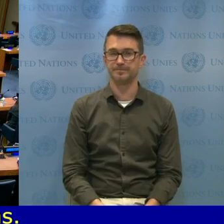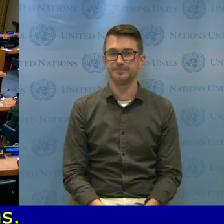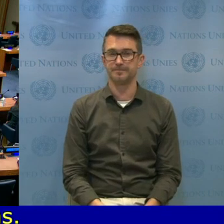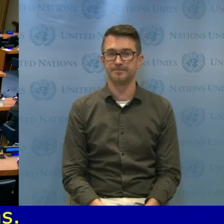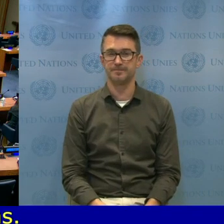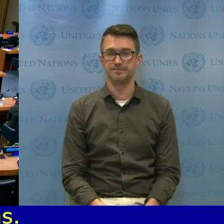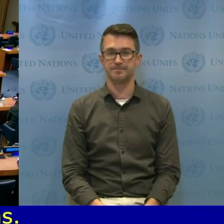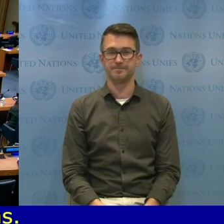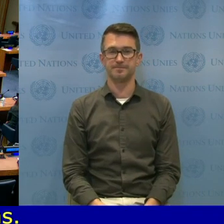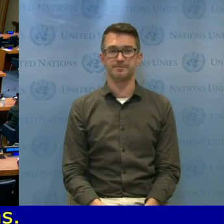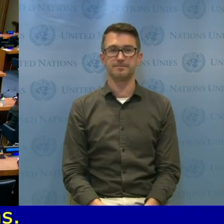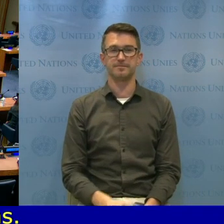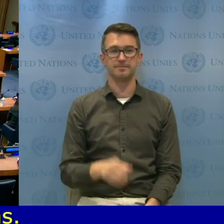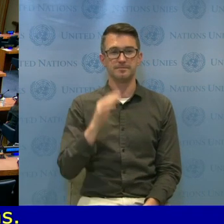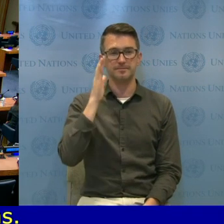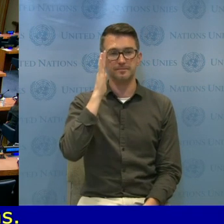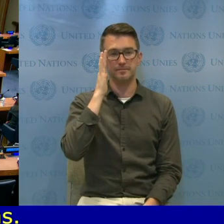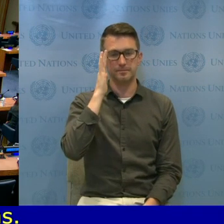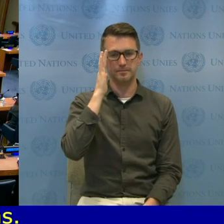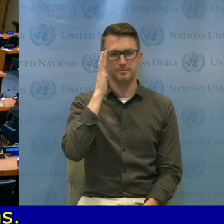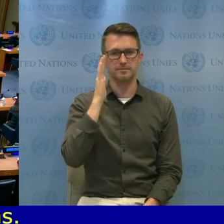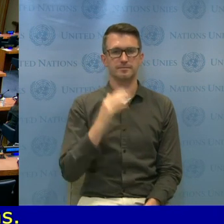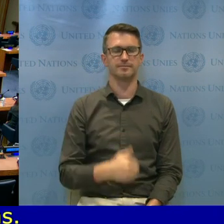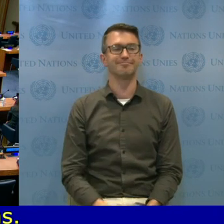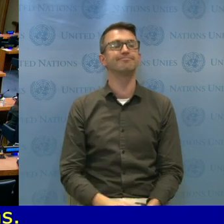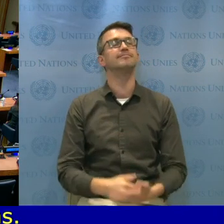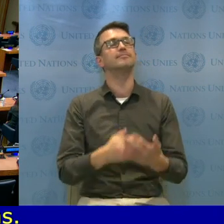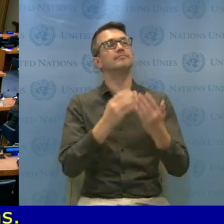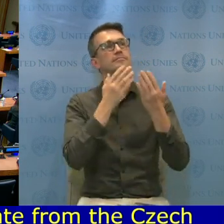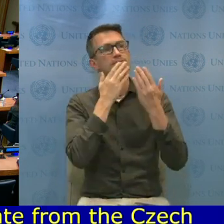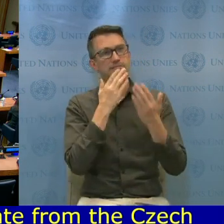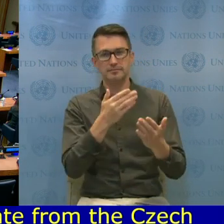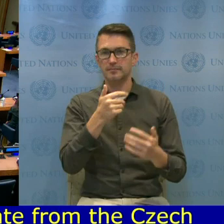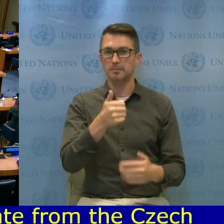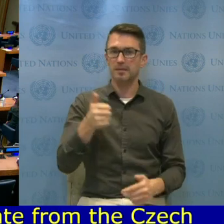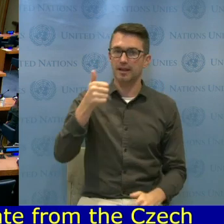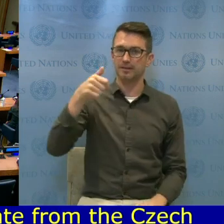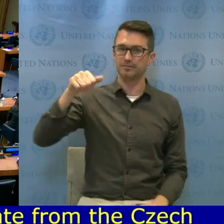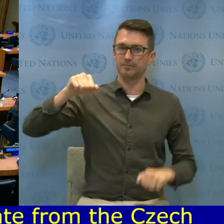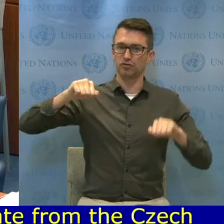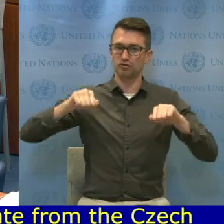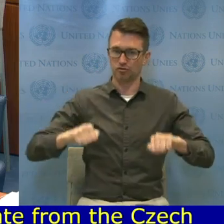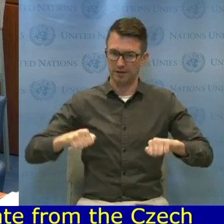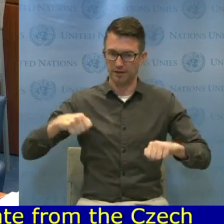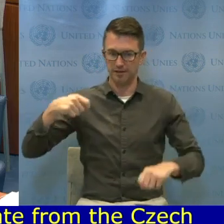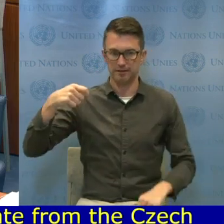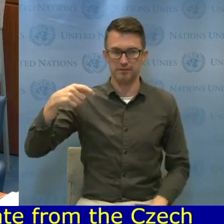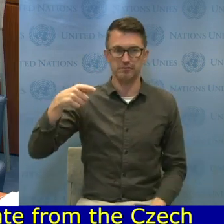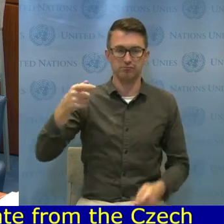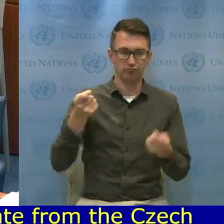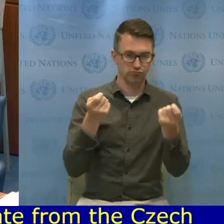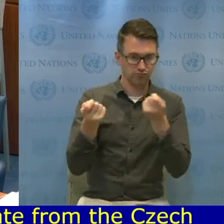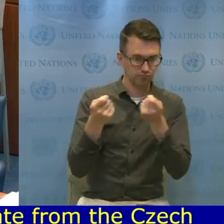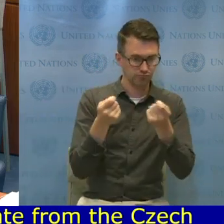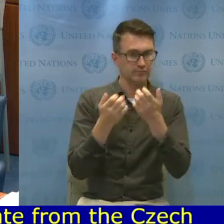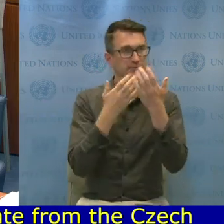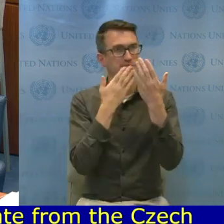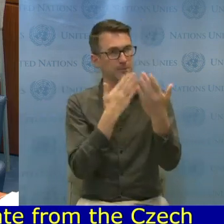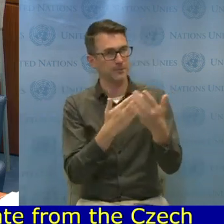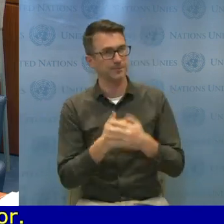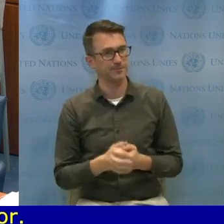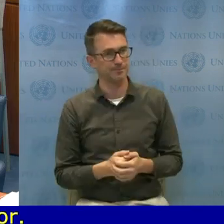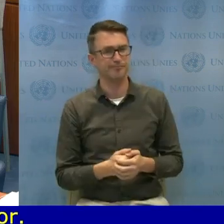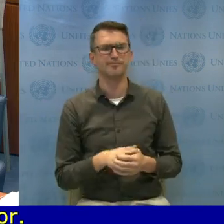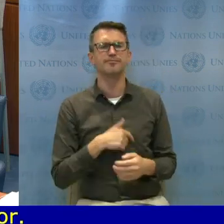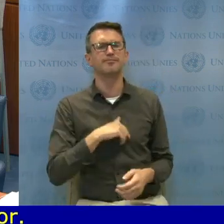Thank you, Madam Chair. I would like just mention that in the Czech Republic there is an act on health